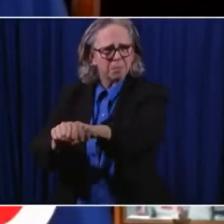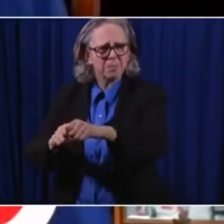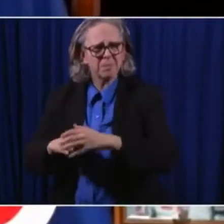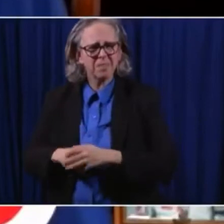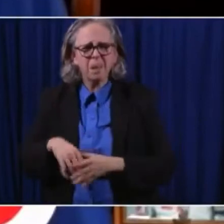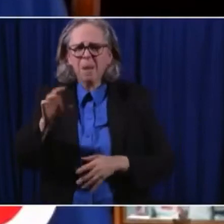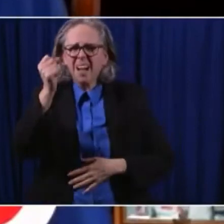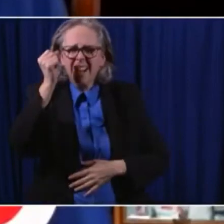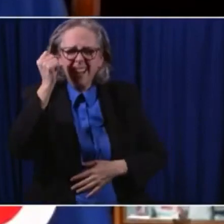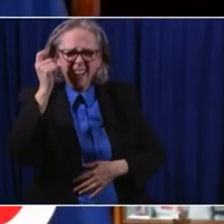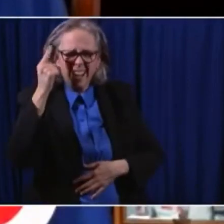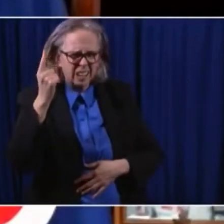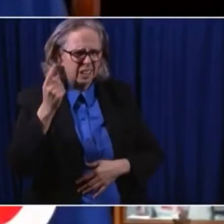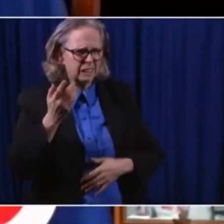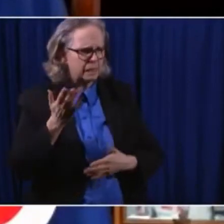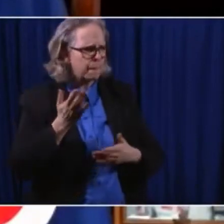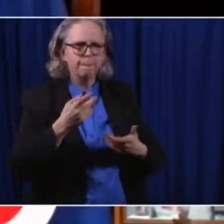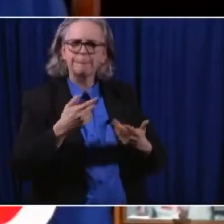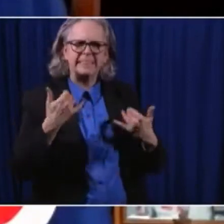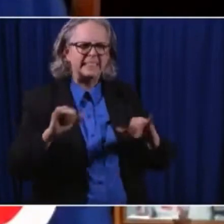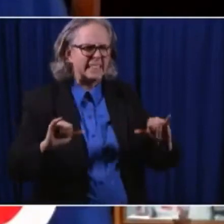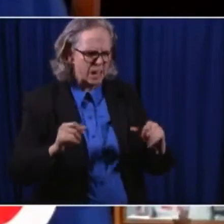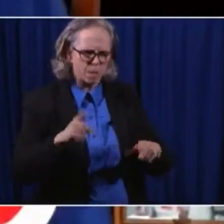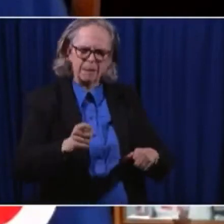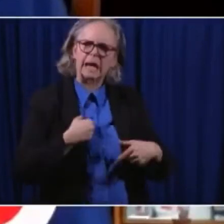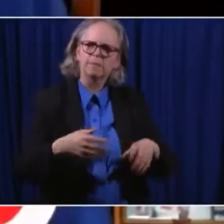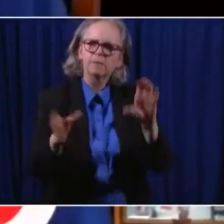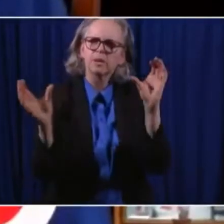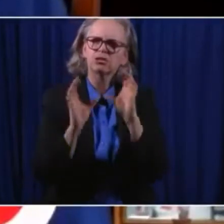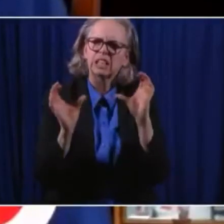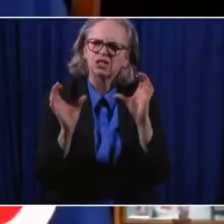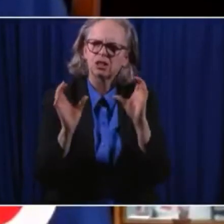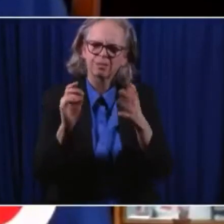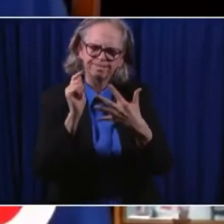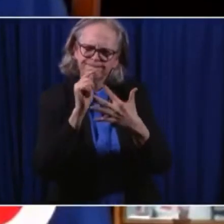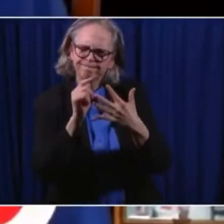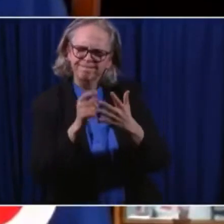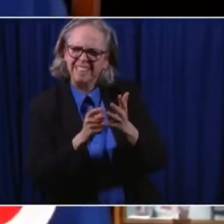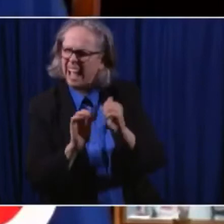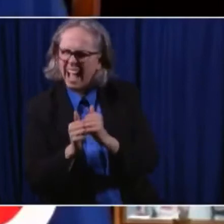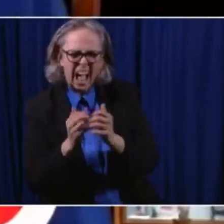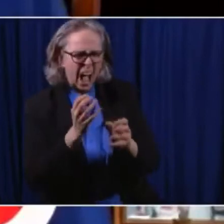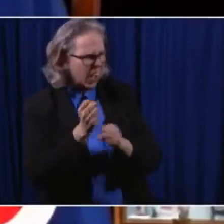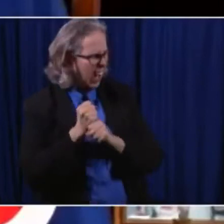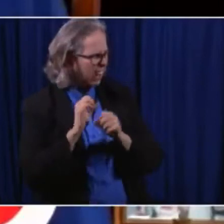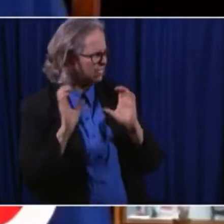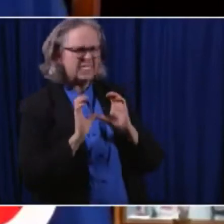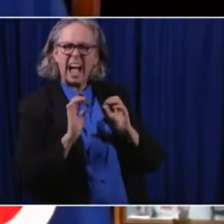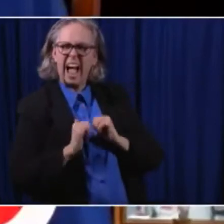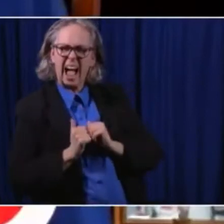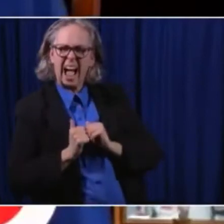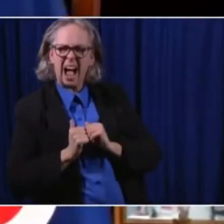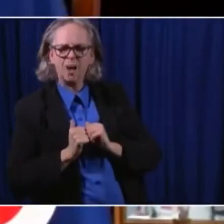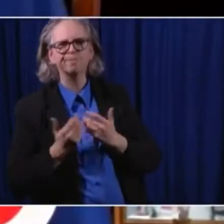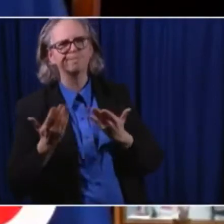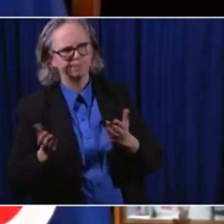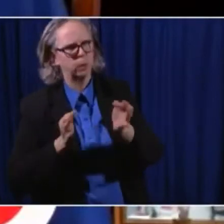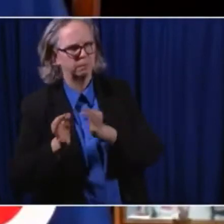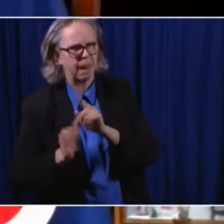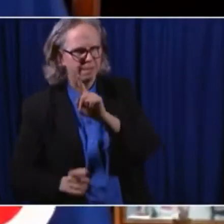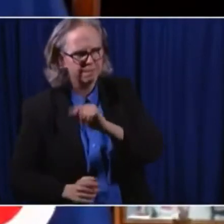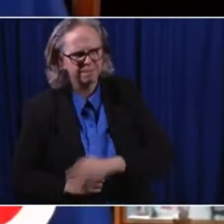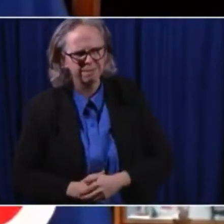earned in weeks. And we have a great way for you to do that. I want to just emphasize that there are resources for